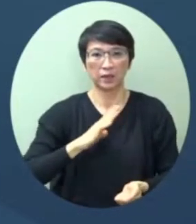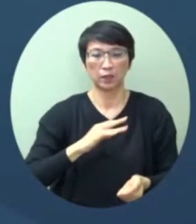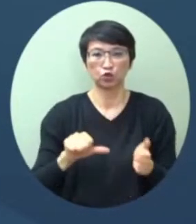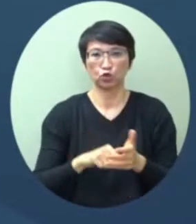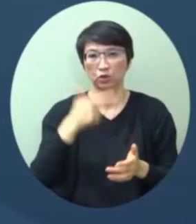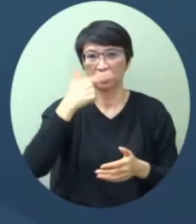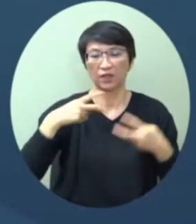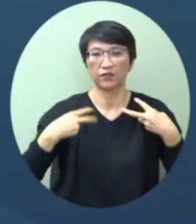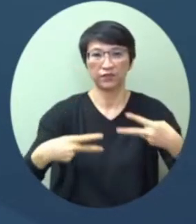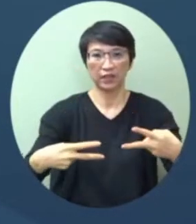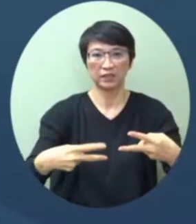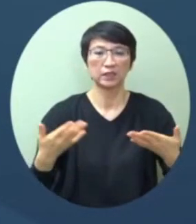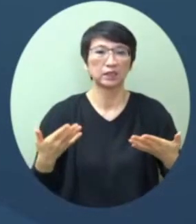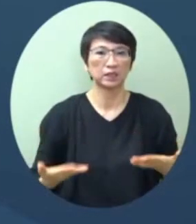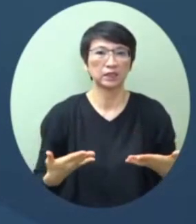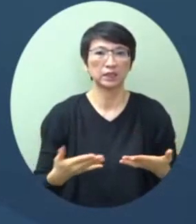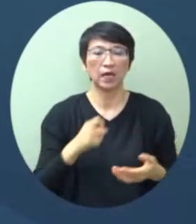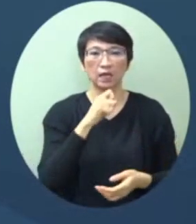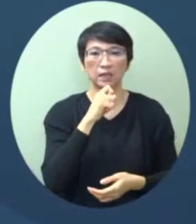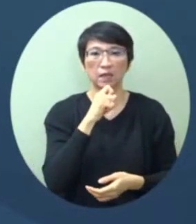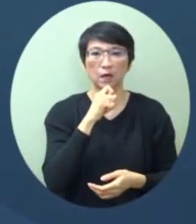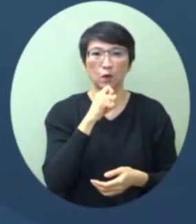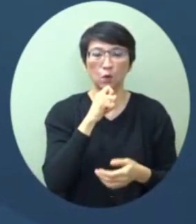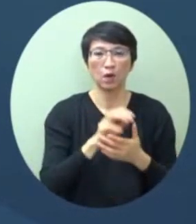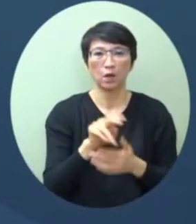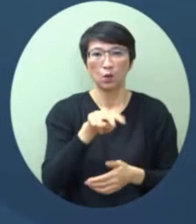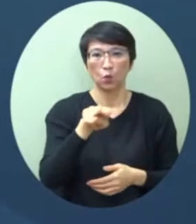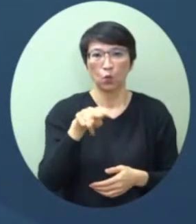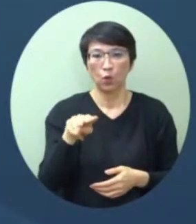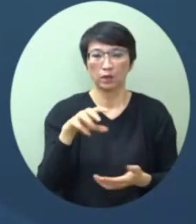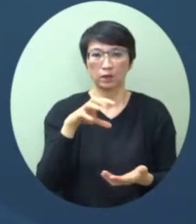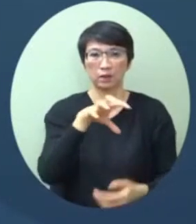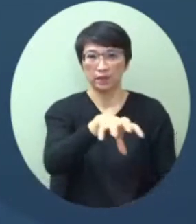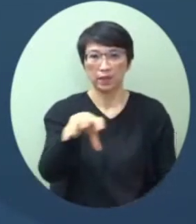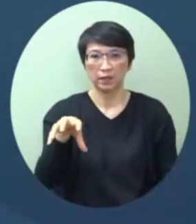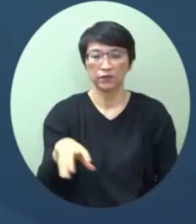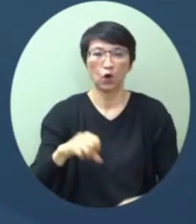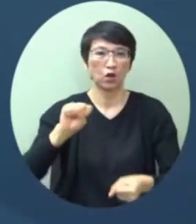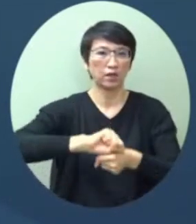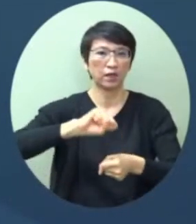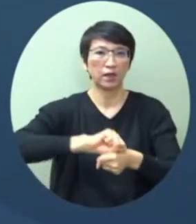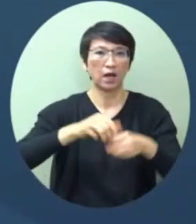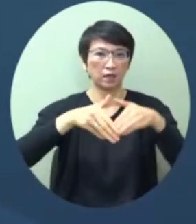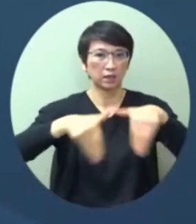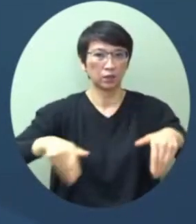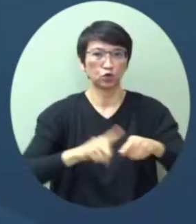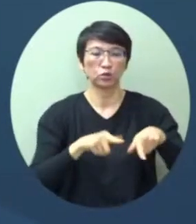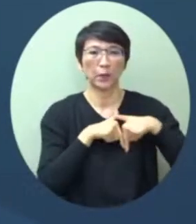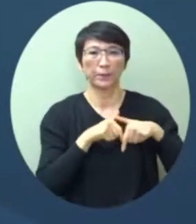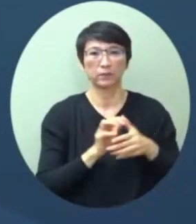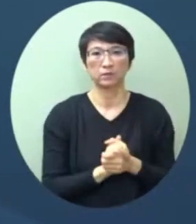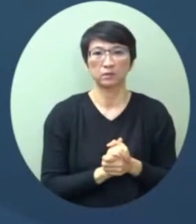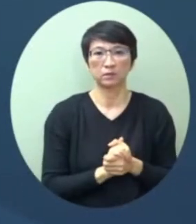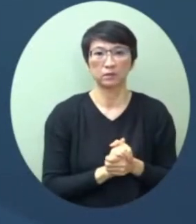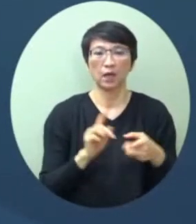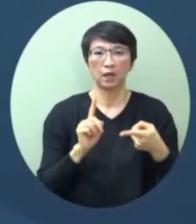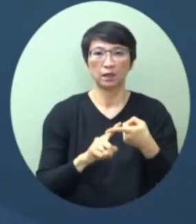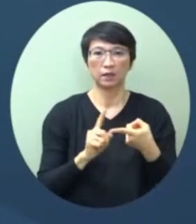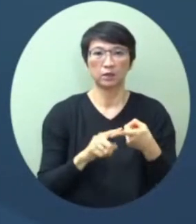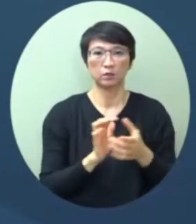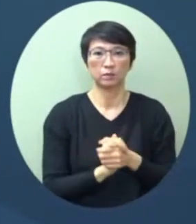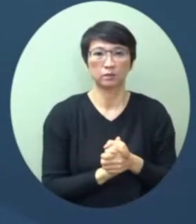these facilities. Now, because of the development of the pandemic, we have identified the following places to boost